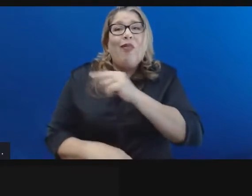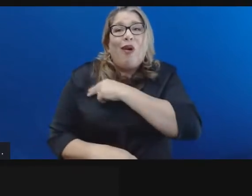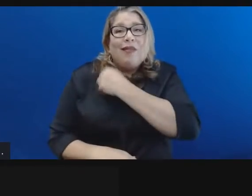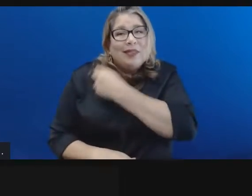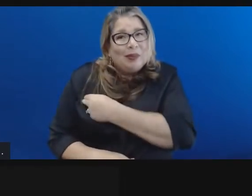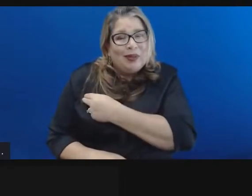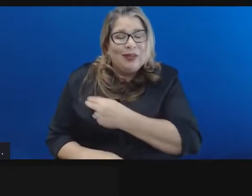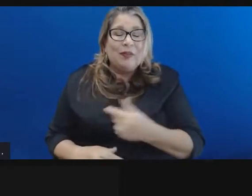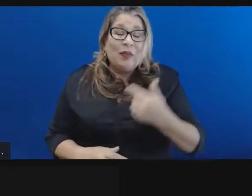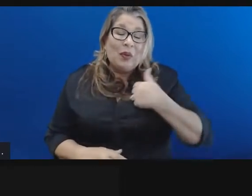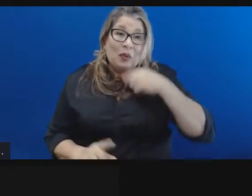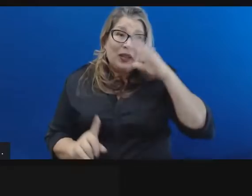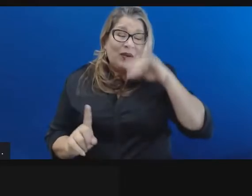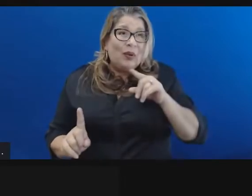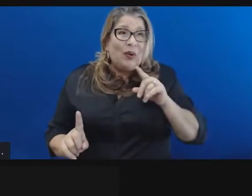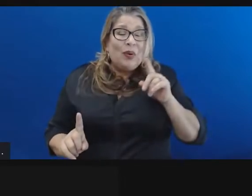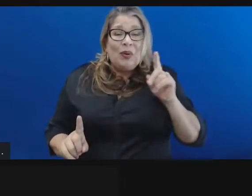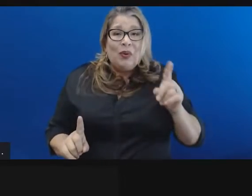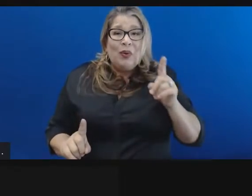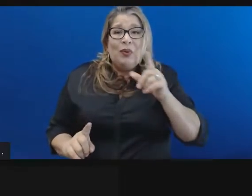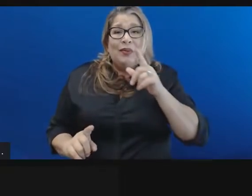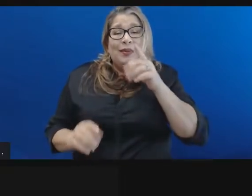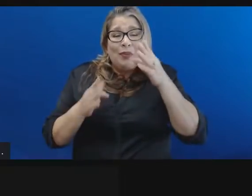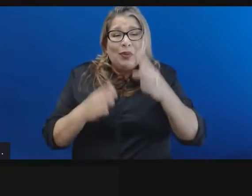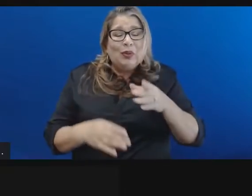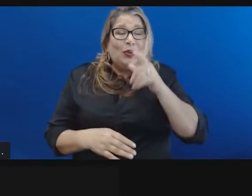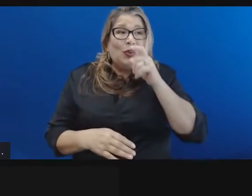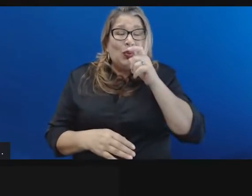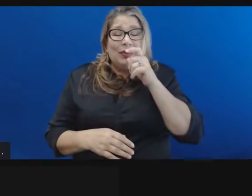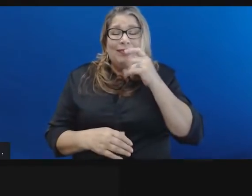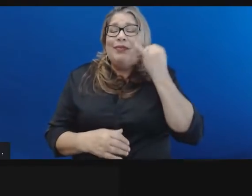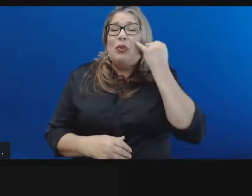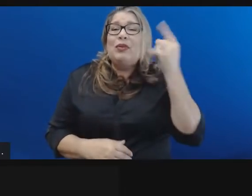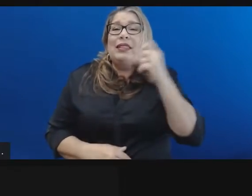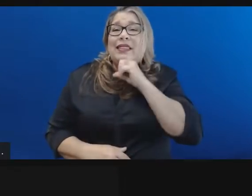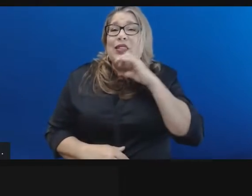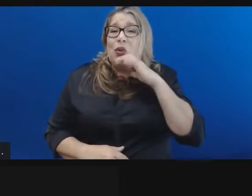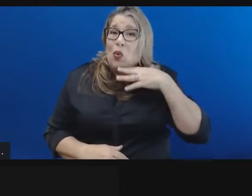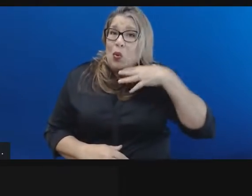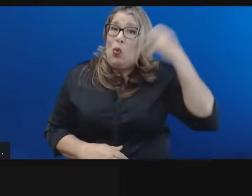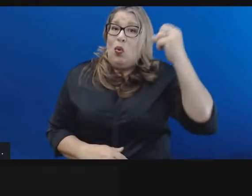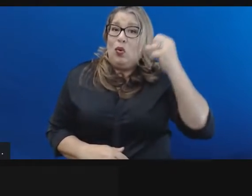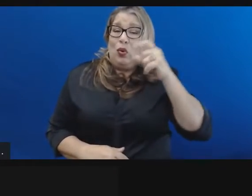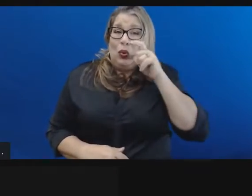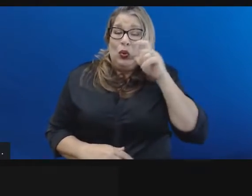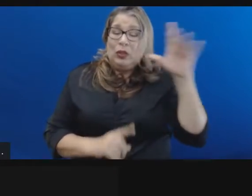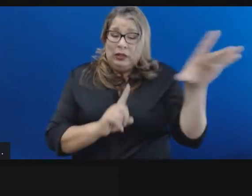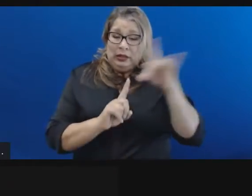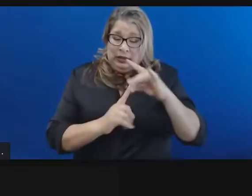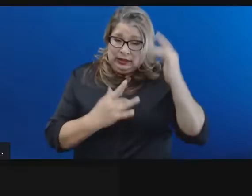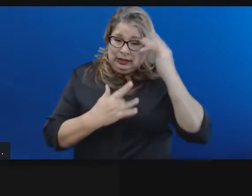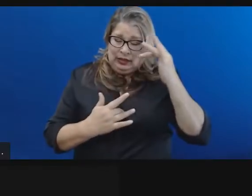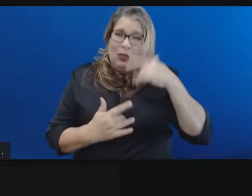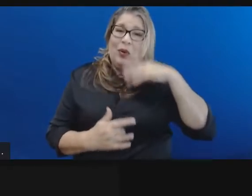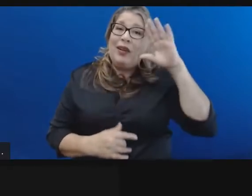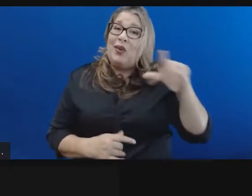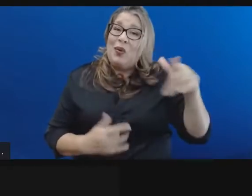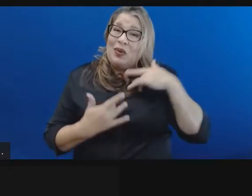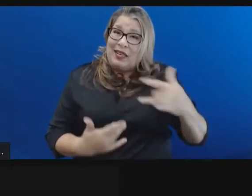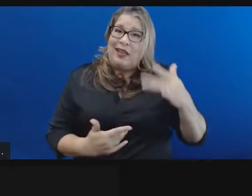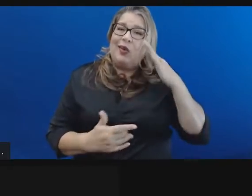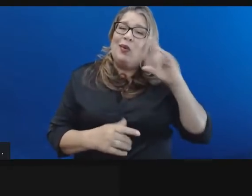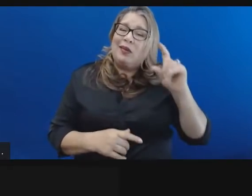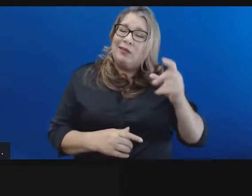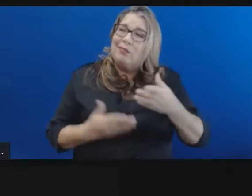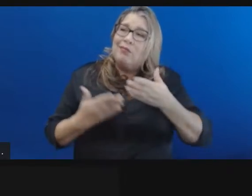every older Californian who gets infected, that they become more likely to need a hospital stay and maybe